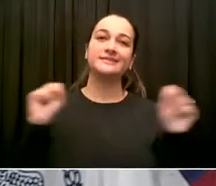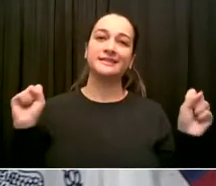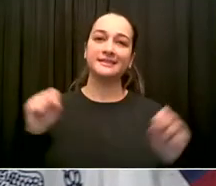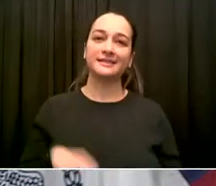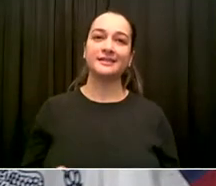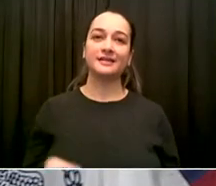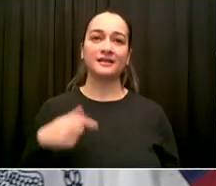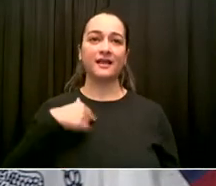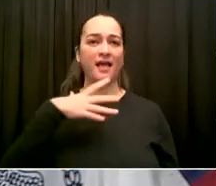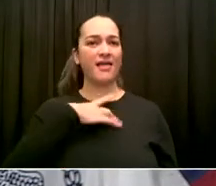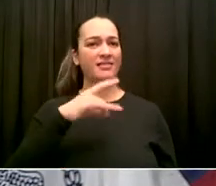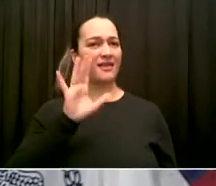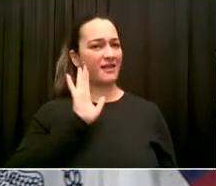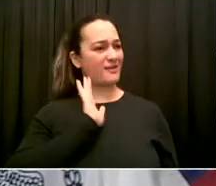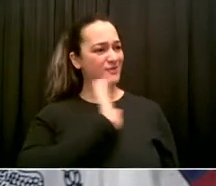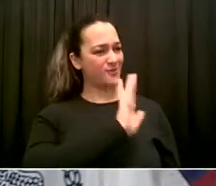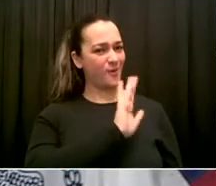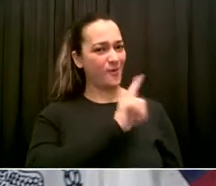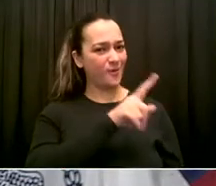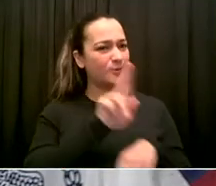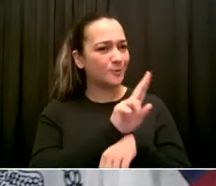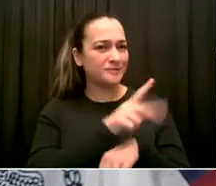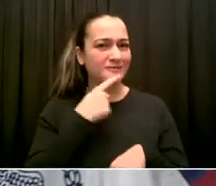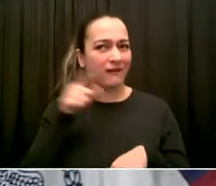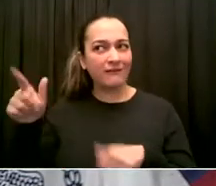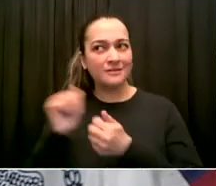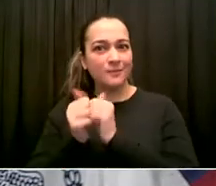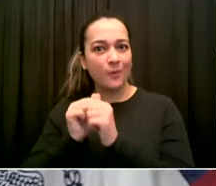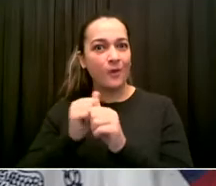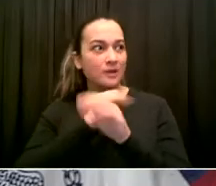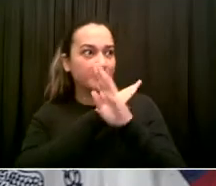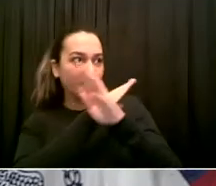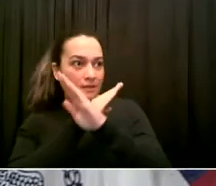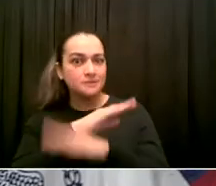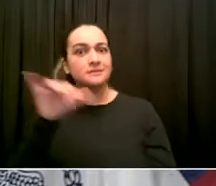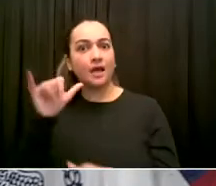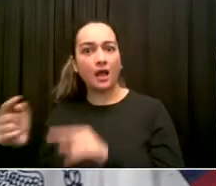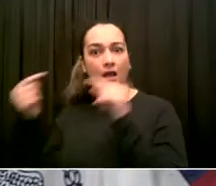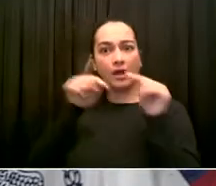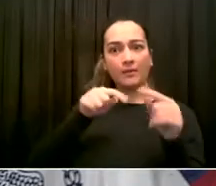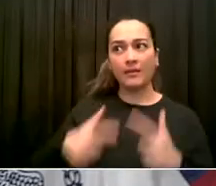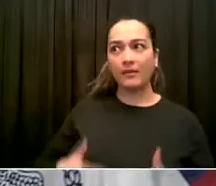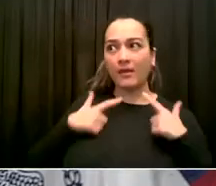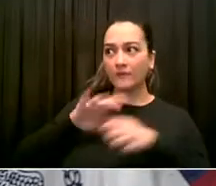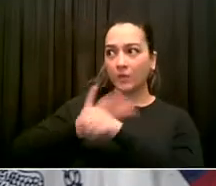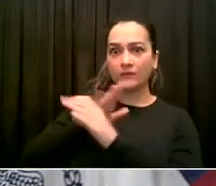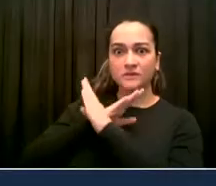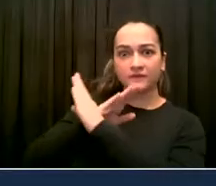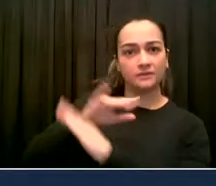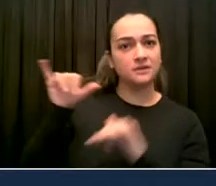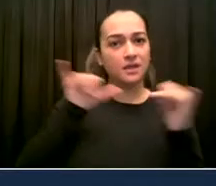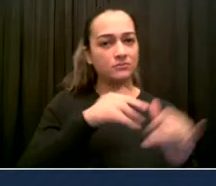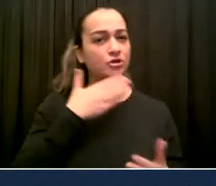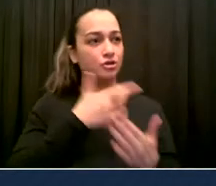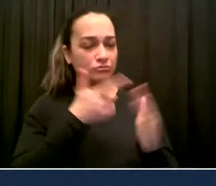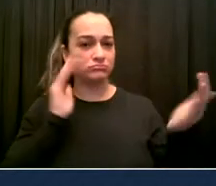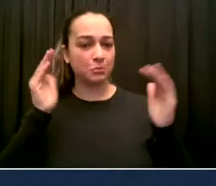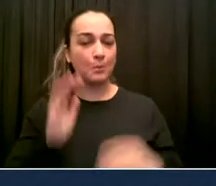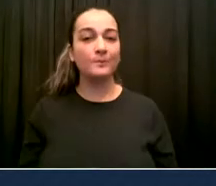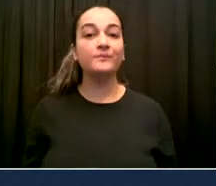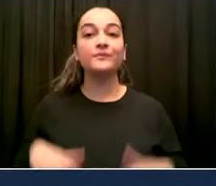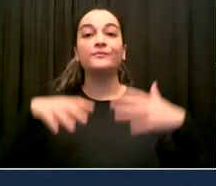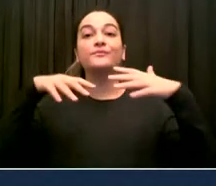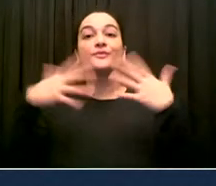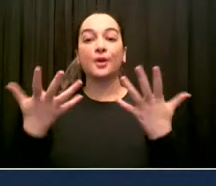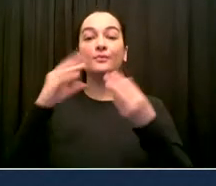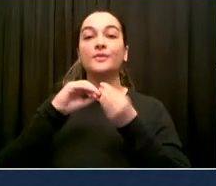sounds. Excellent advice to all of us. All right, let's talk about our indicators. Number one, daily number of people admitted to New York